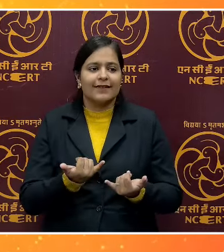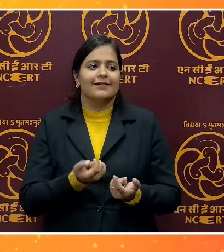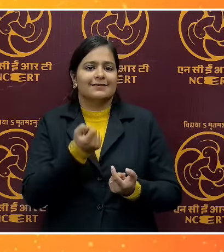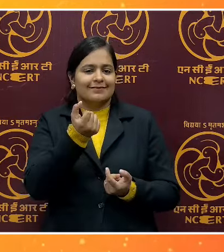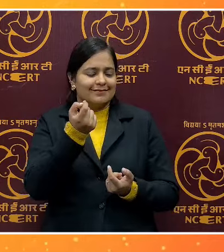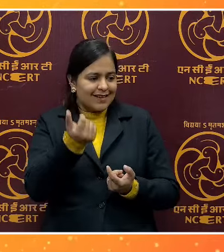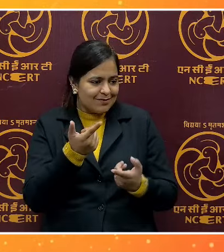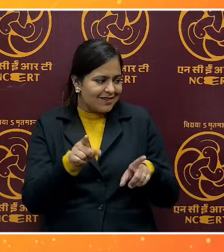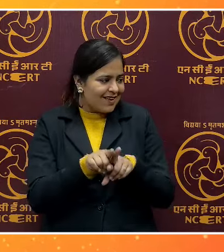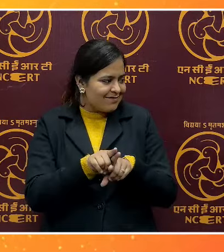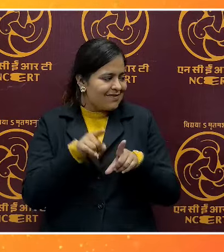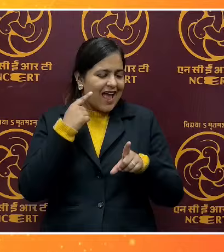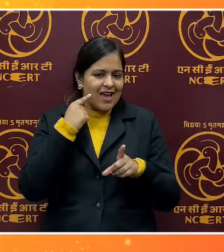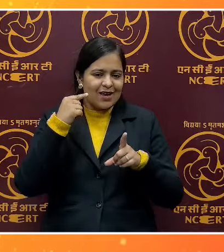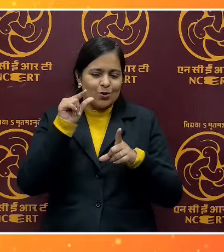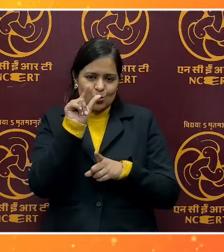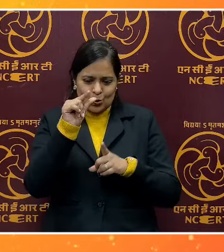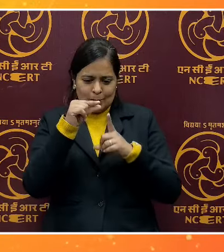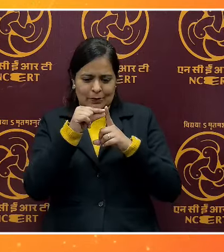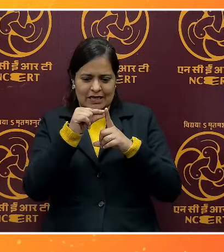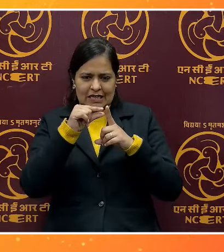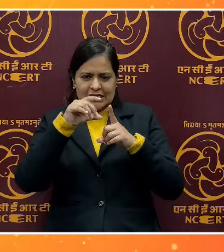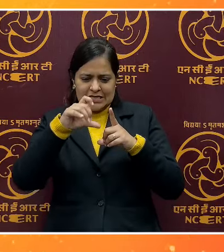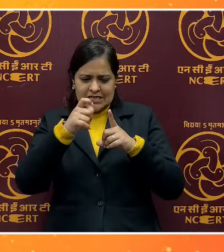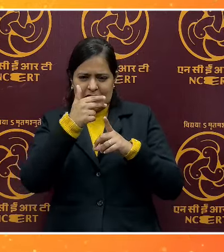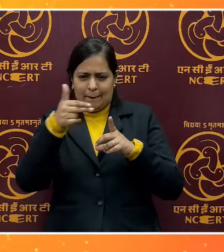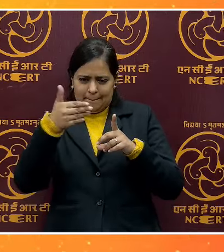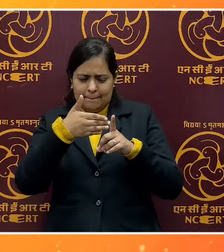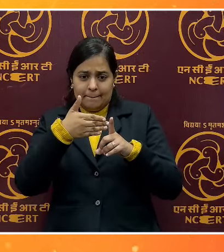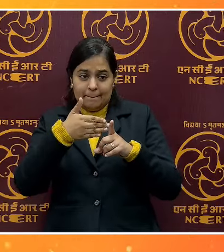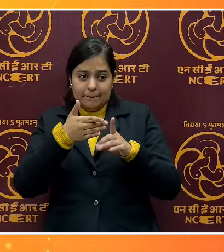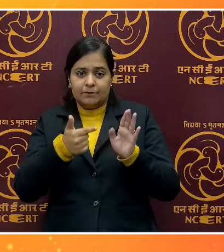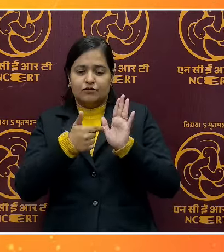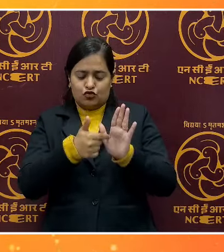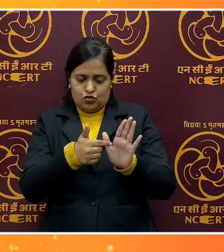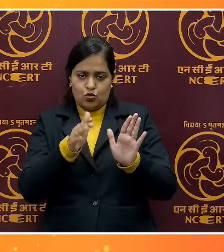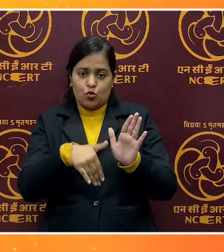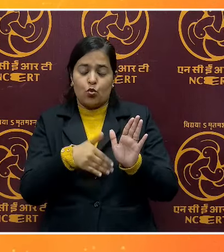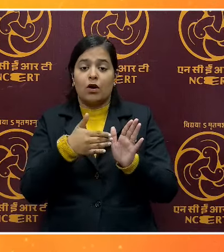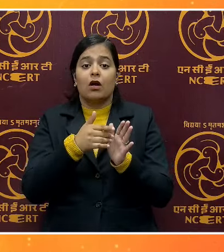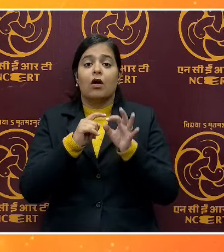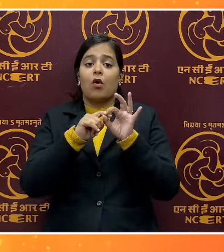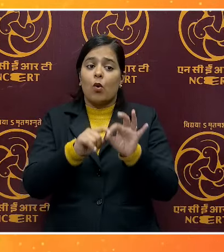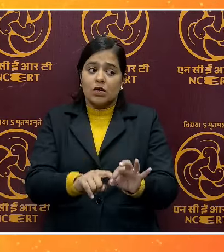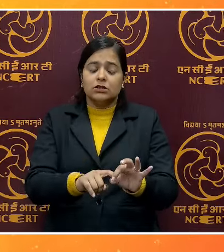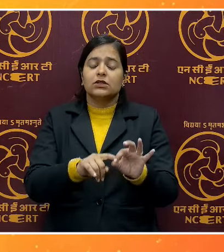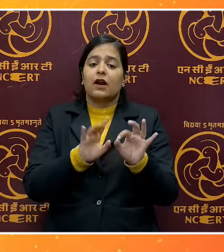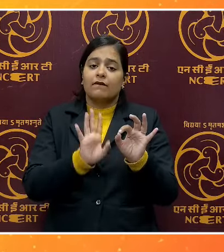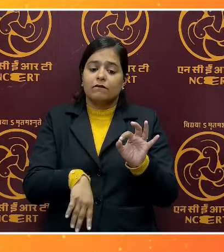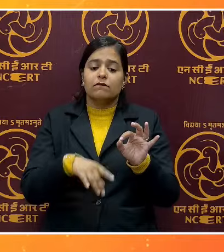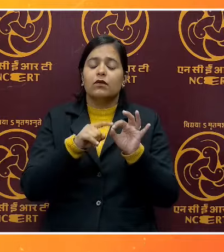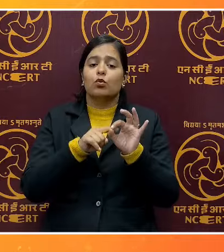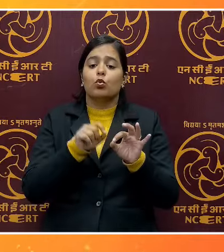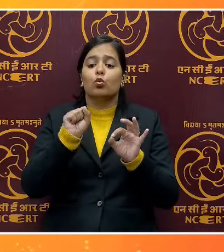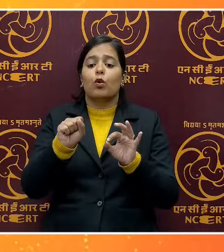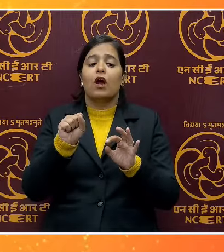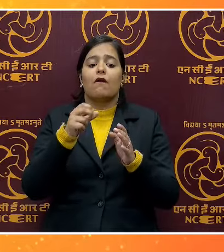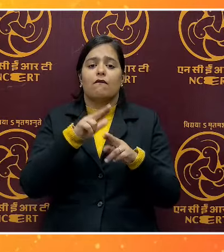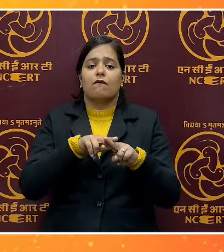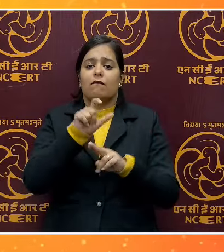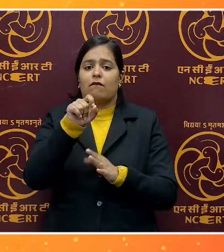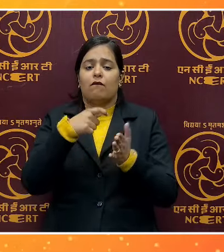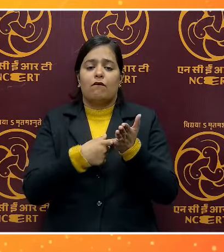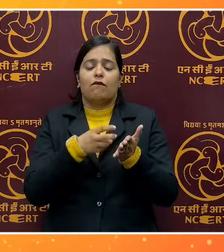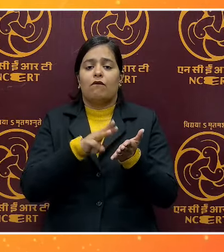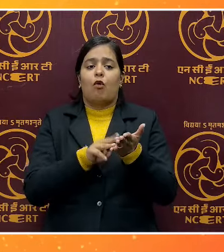sometimes the IUPAC name written is giving and question is asking to write its formula. There